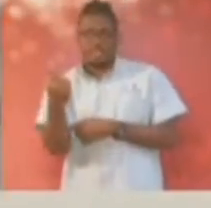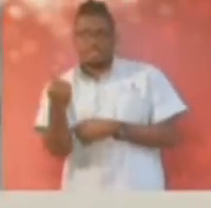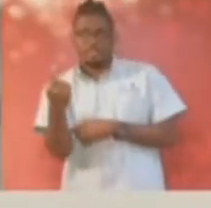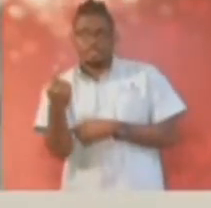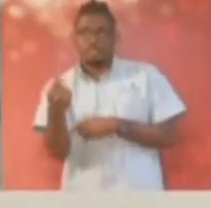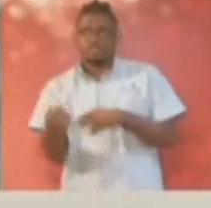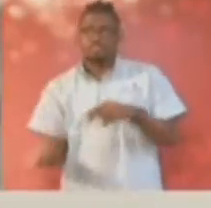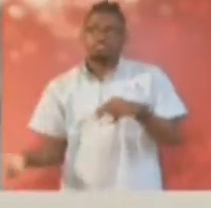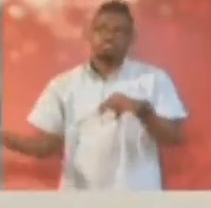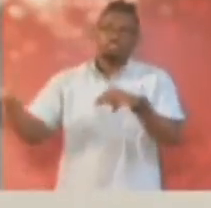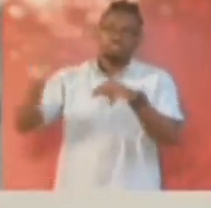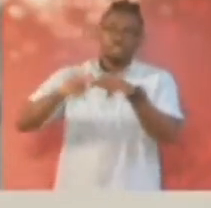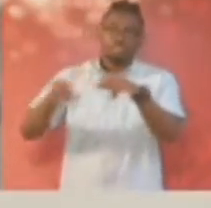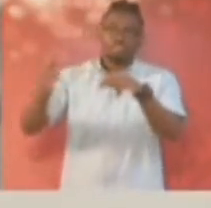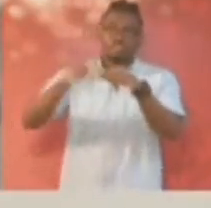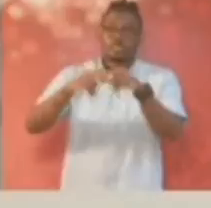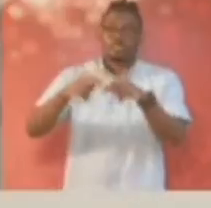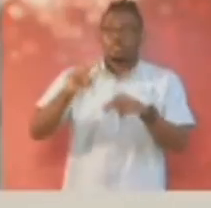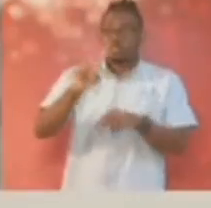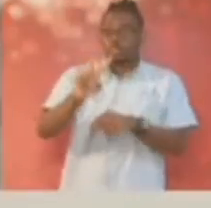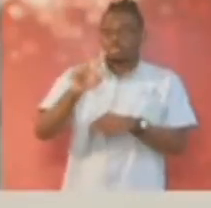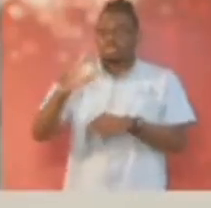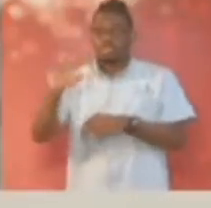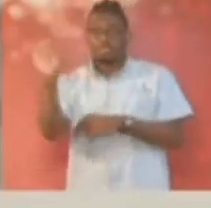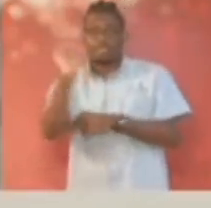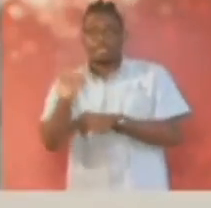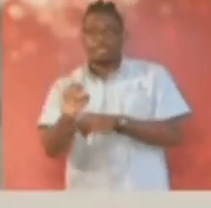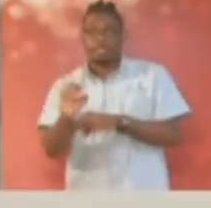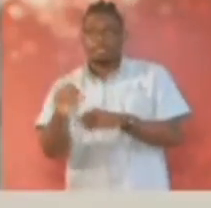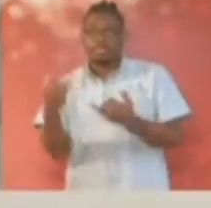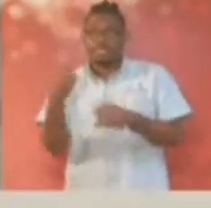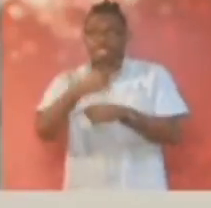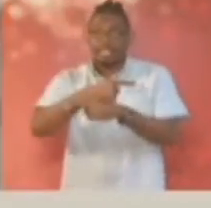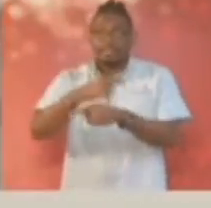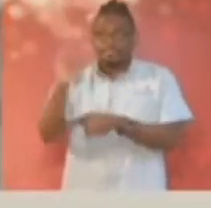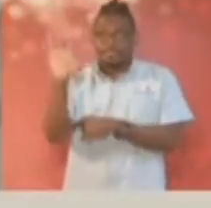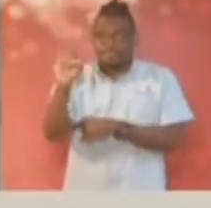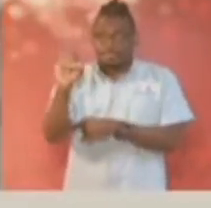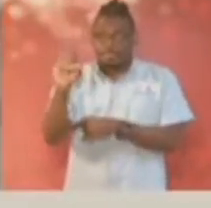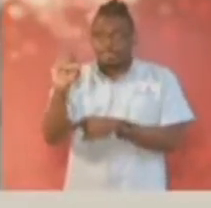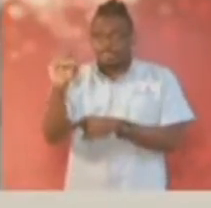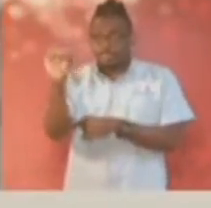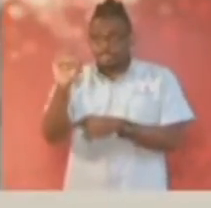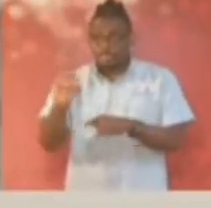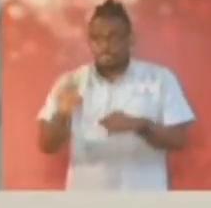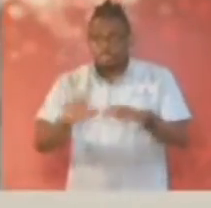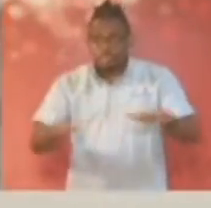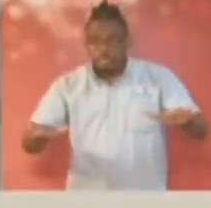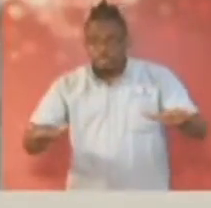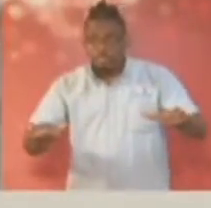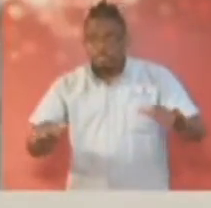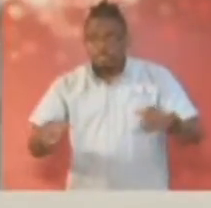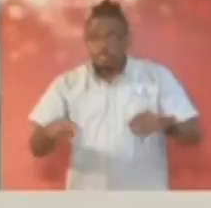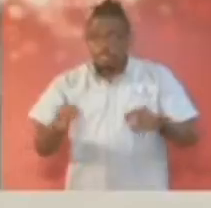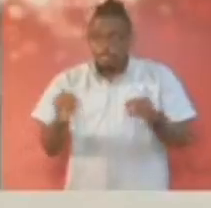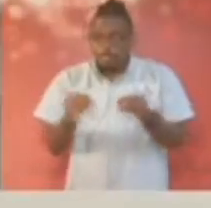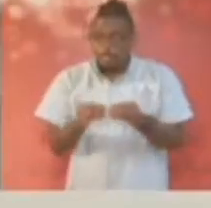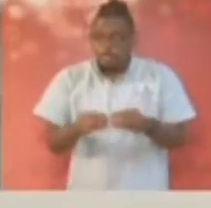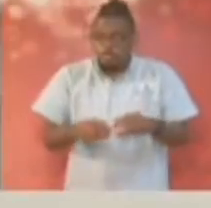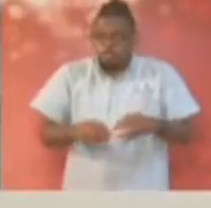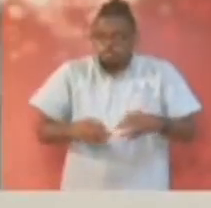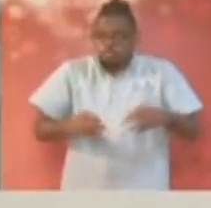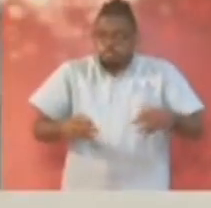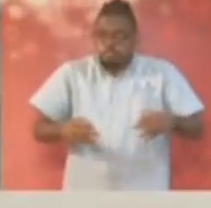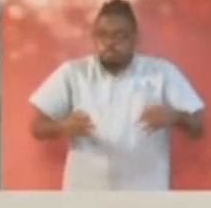And today, it's in the region of about 50%. So here we go. That's the transition. And that's the issue